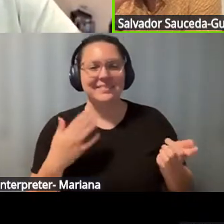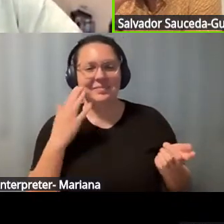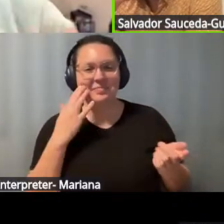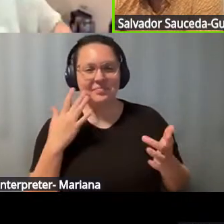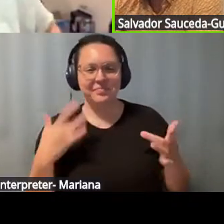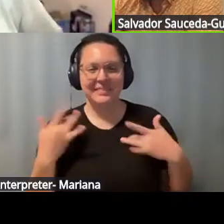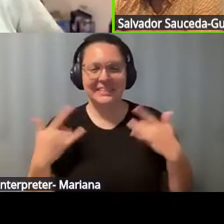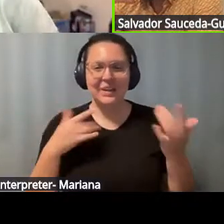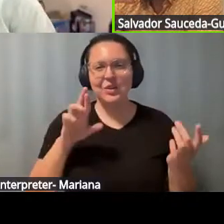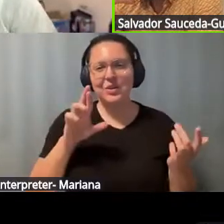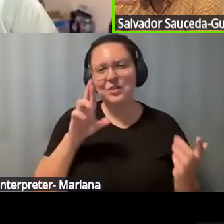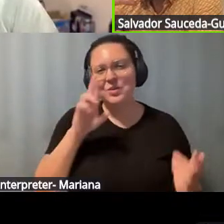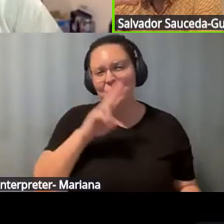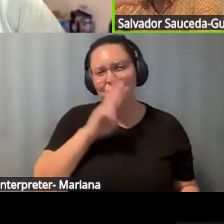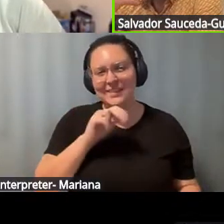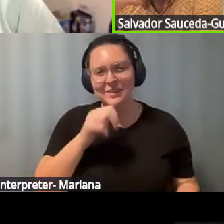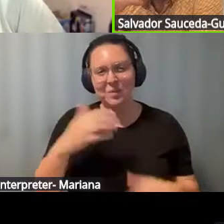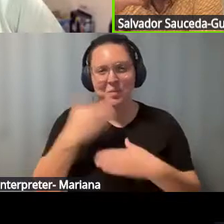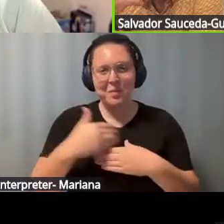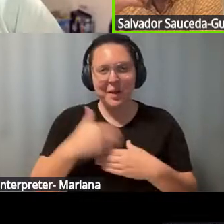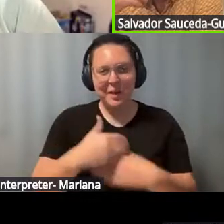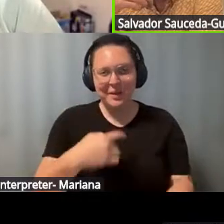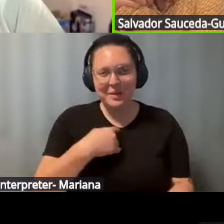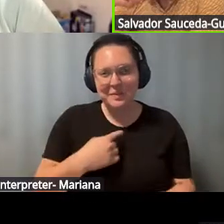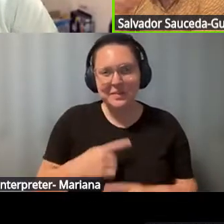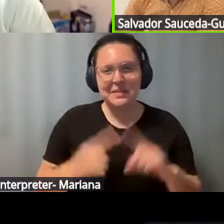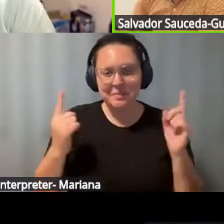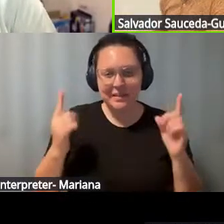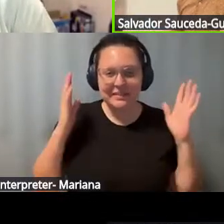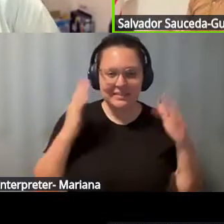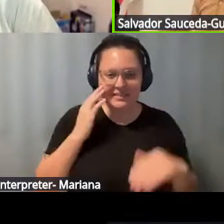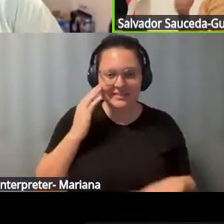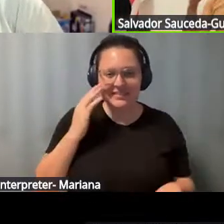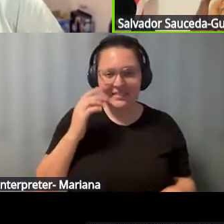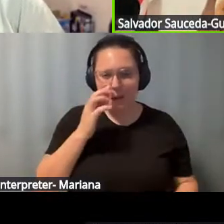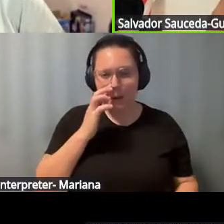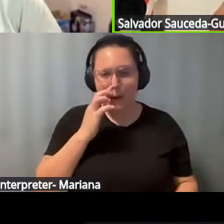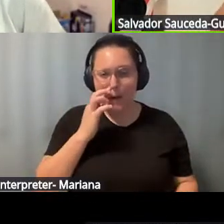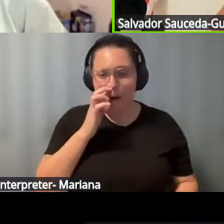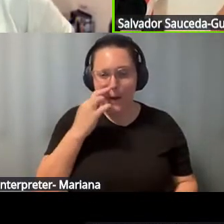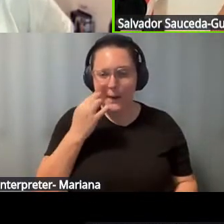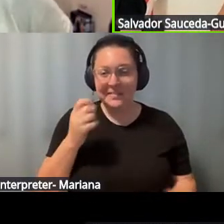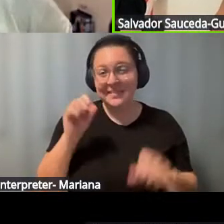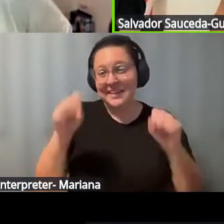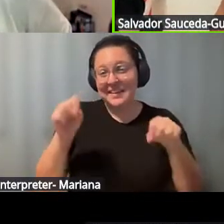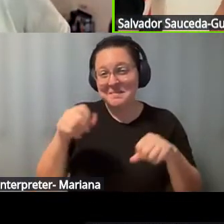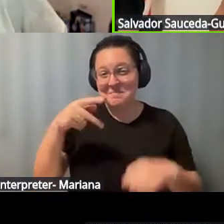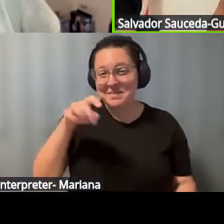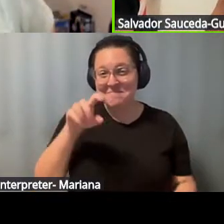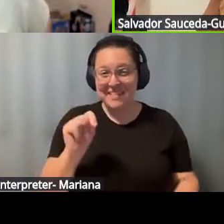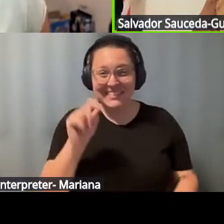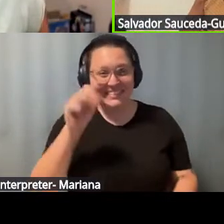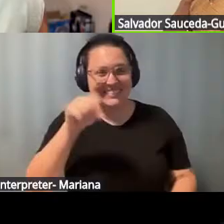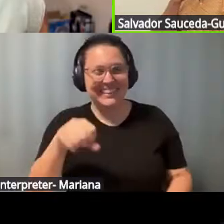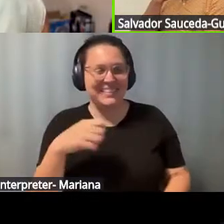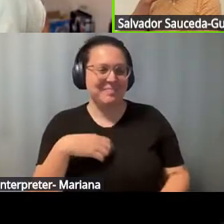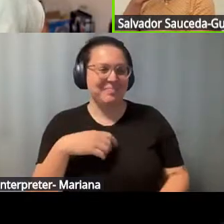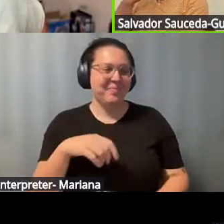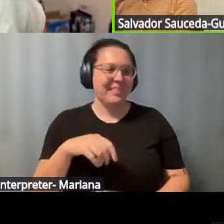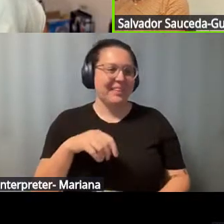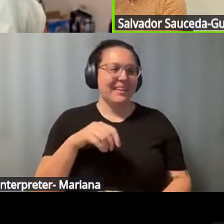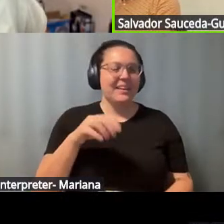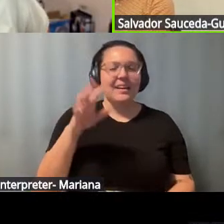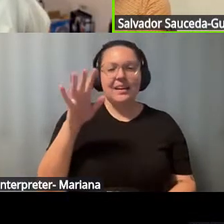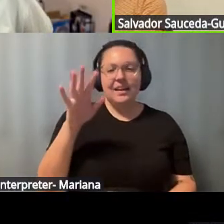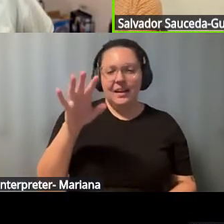me, but they can be pests. They can be pests. Yeah. Okay, so I placed a motion